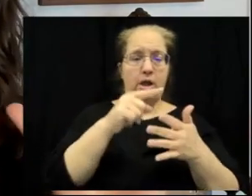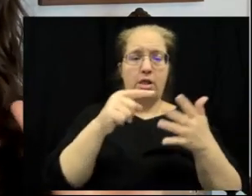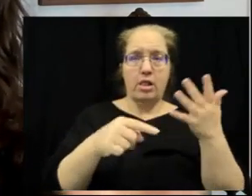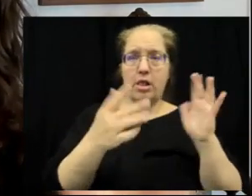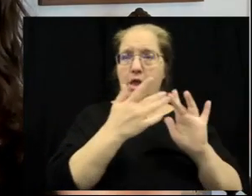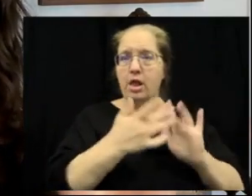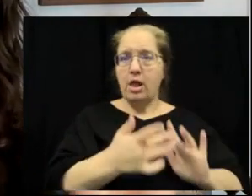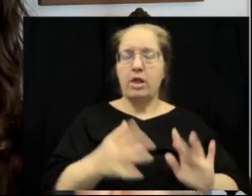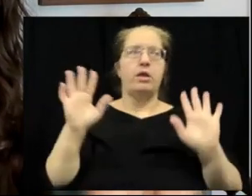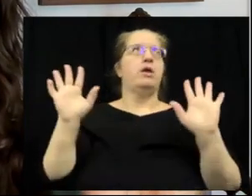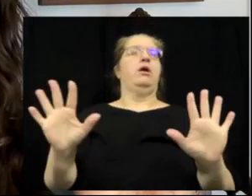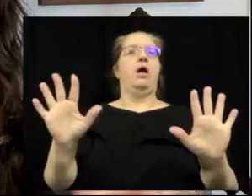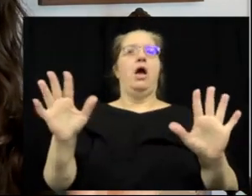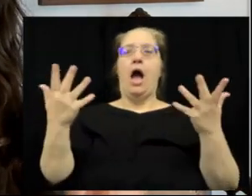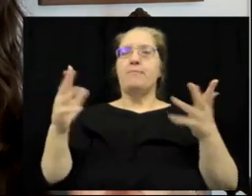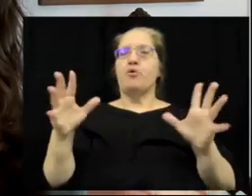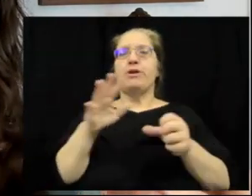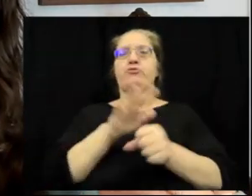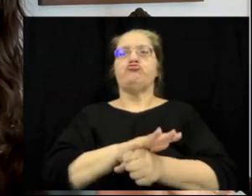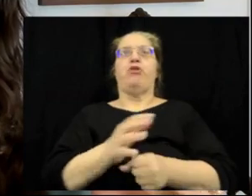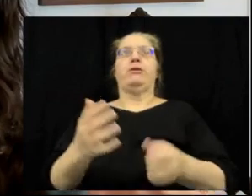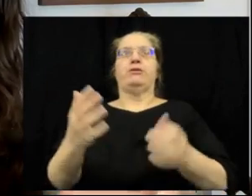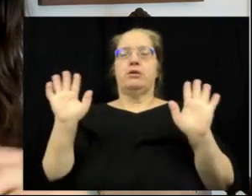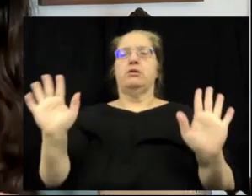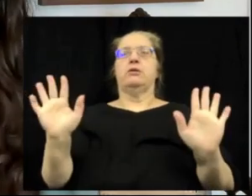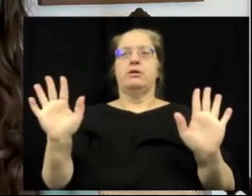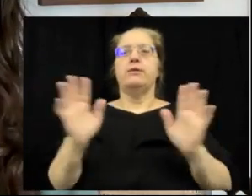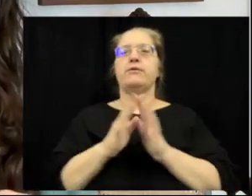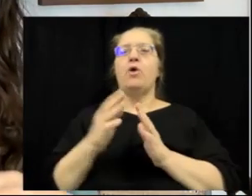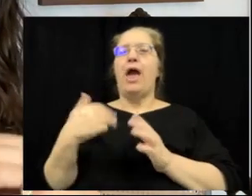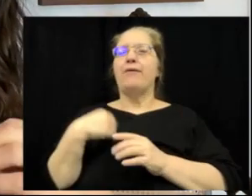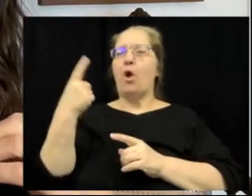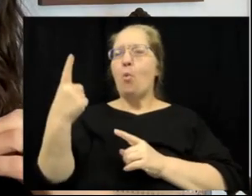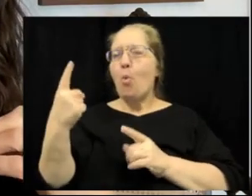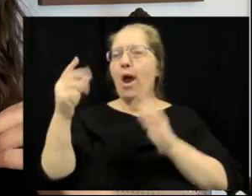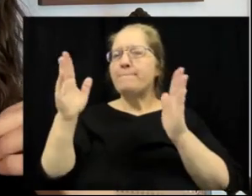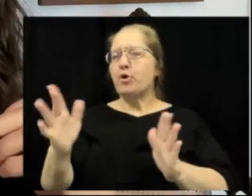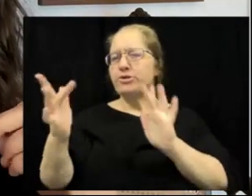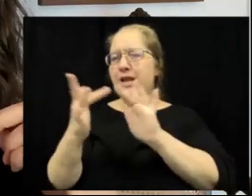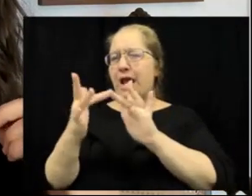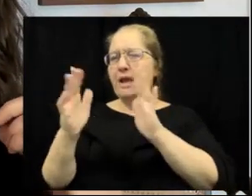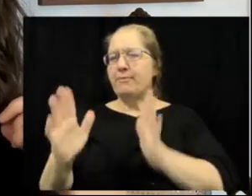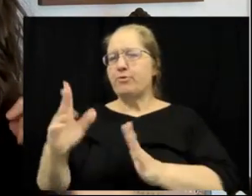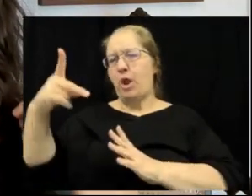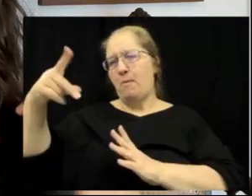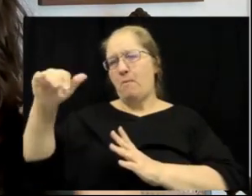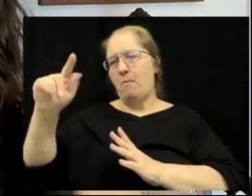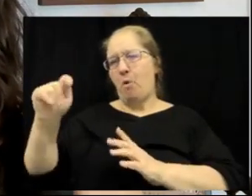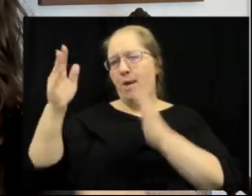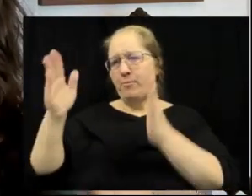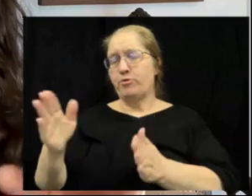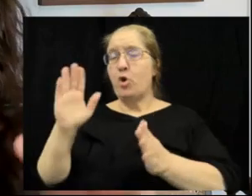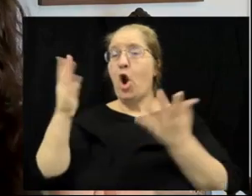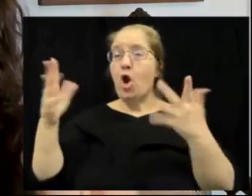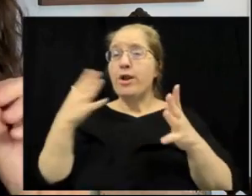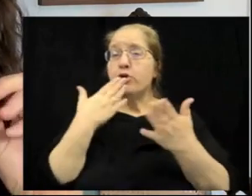ugh, like it's already stressful enough. So having like that one point person as a parent that you already have a good relationship with in the